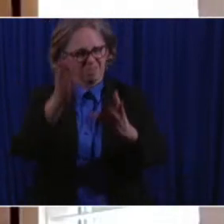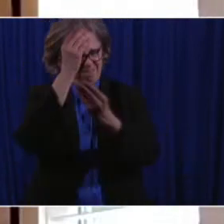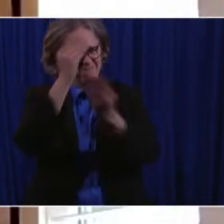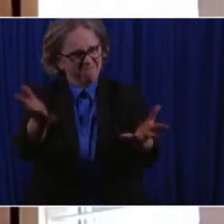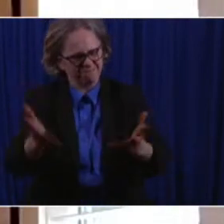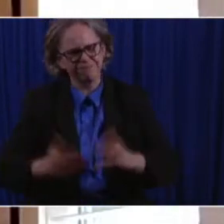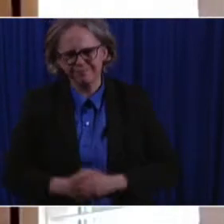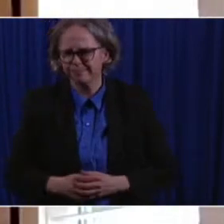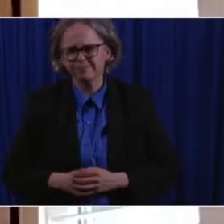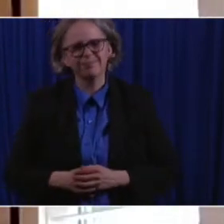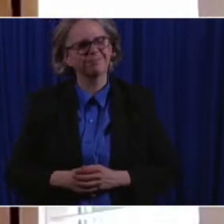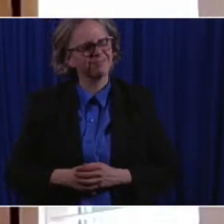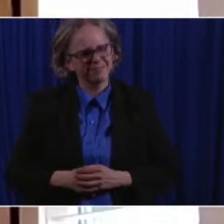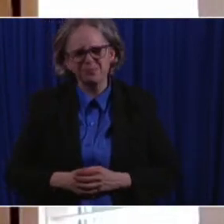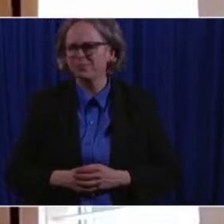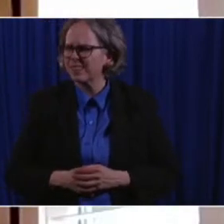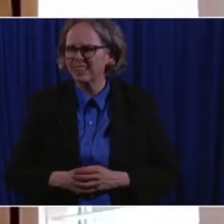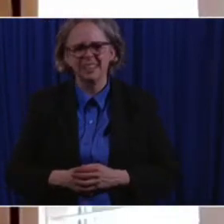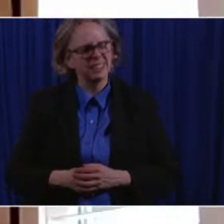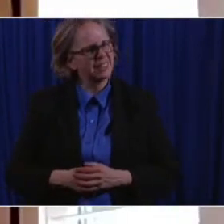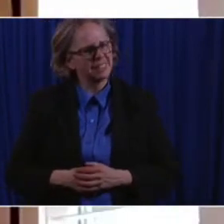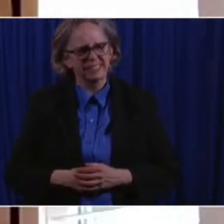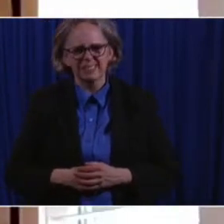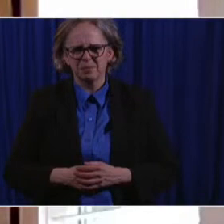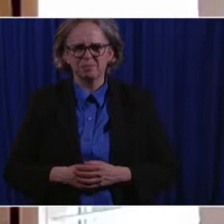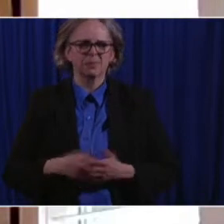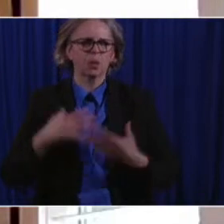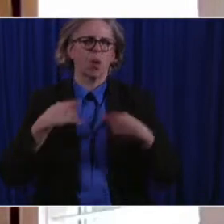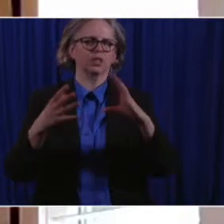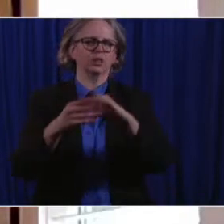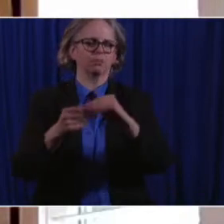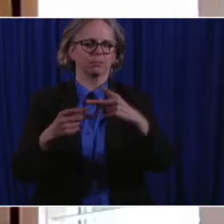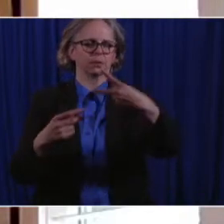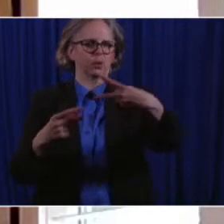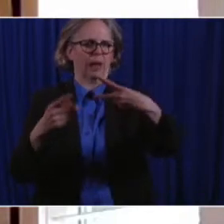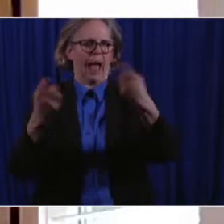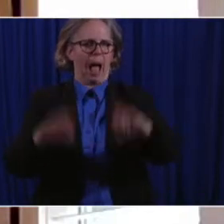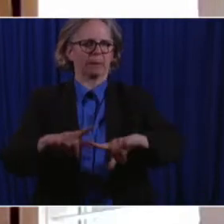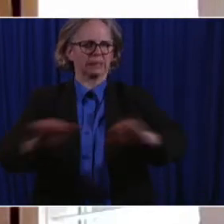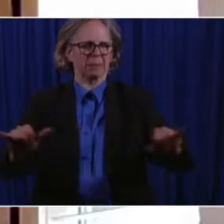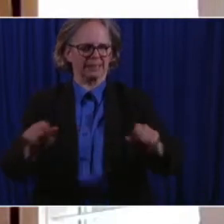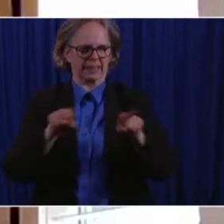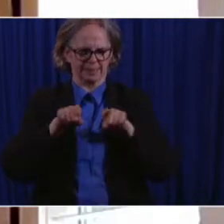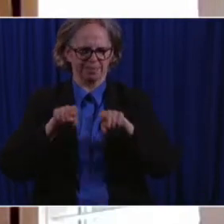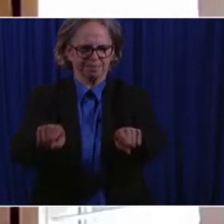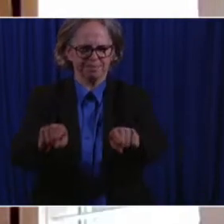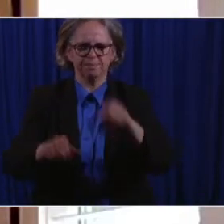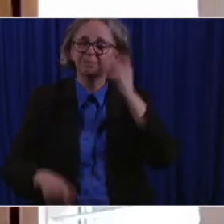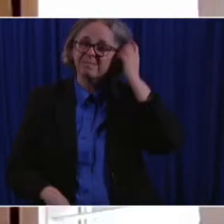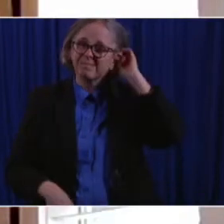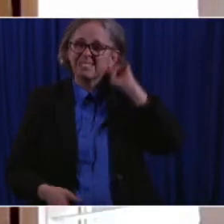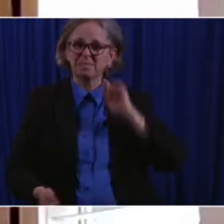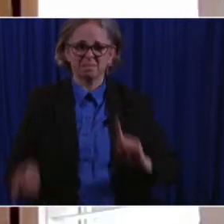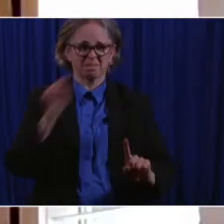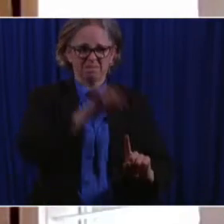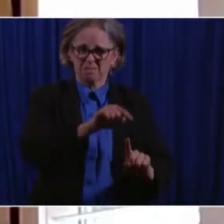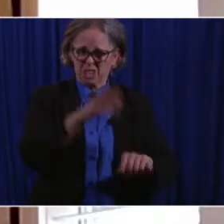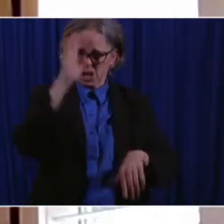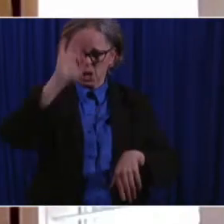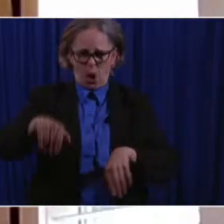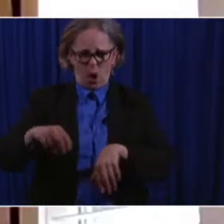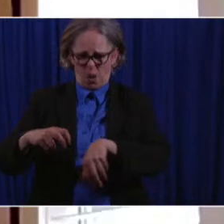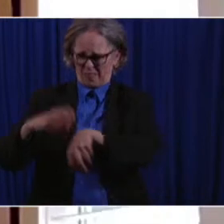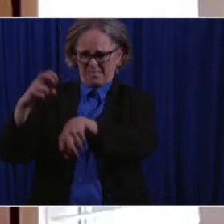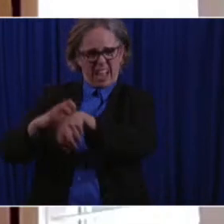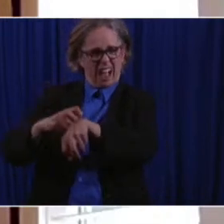of all, there are really two phenomena at play here. One is the fact that this virus has consistently shown